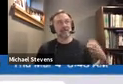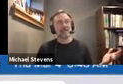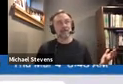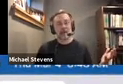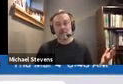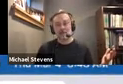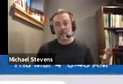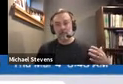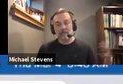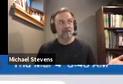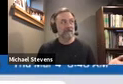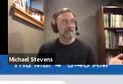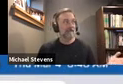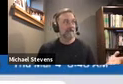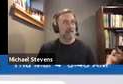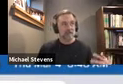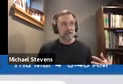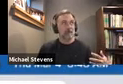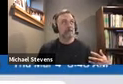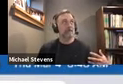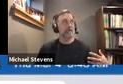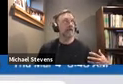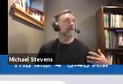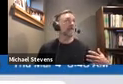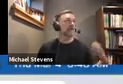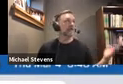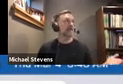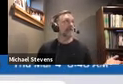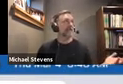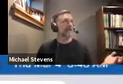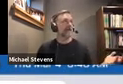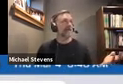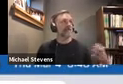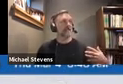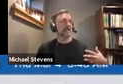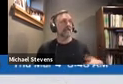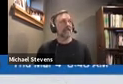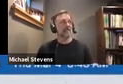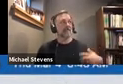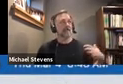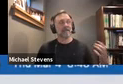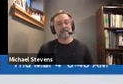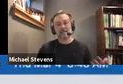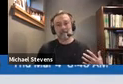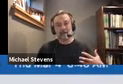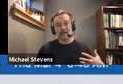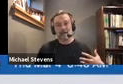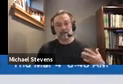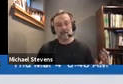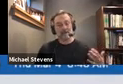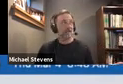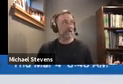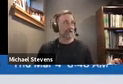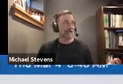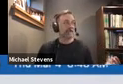prices and you get multiple service levels to choose from. So when we go to matesub, you'll see some very, uh,